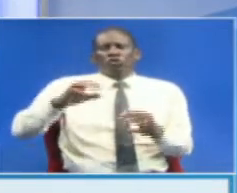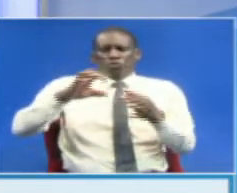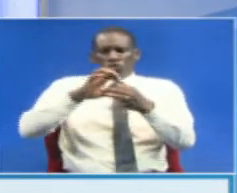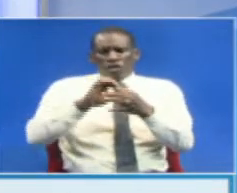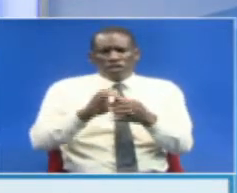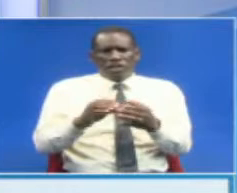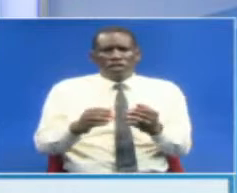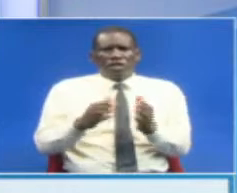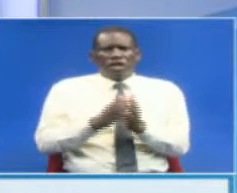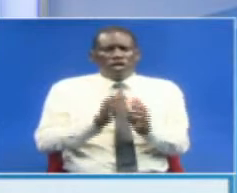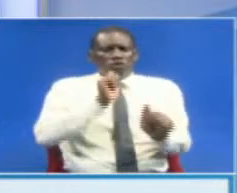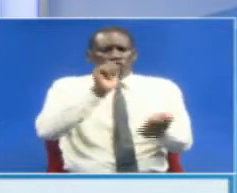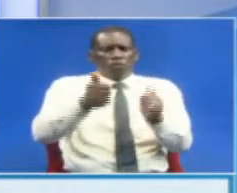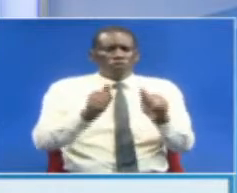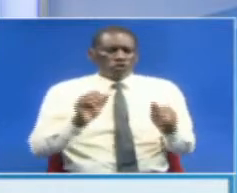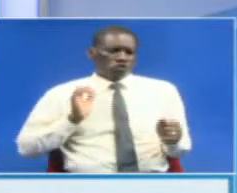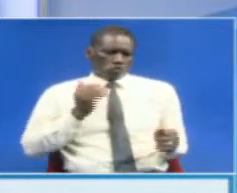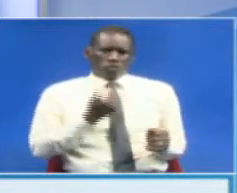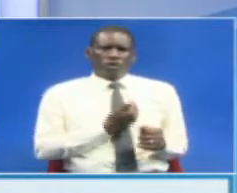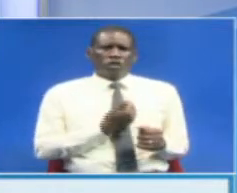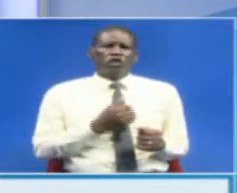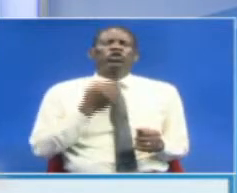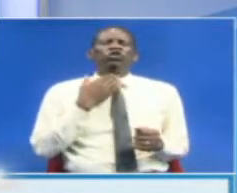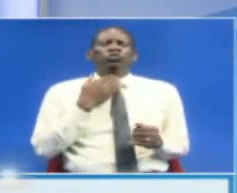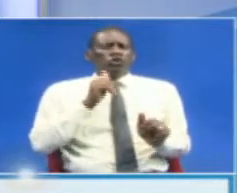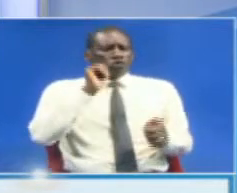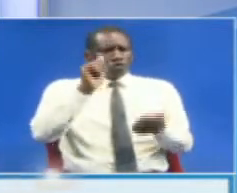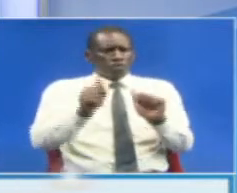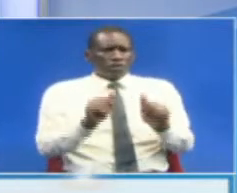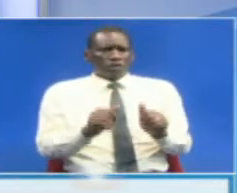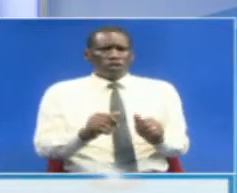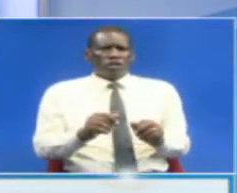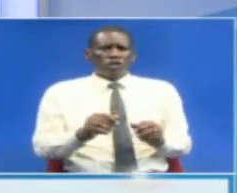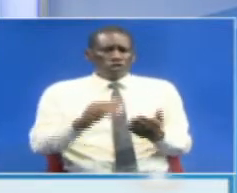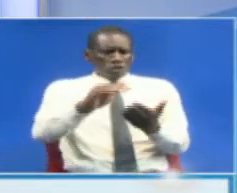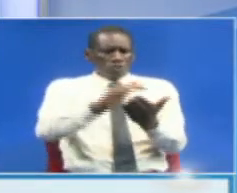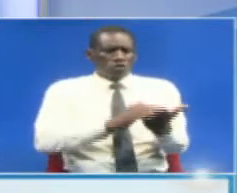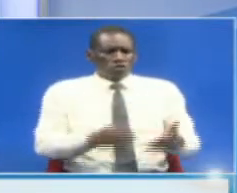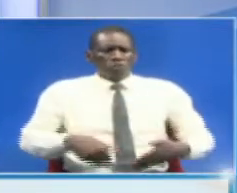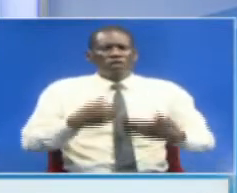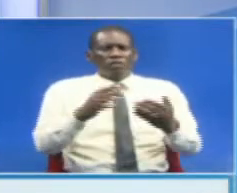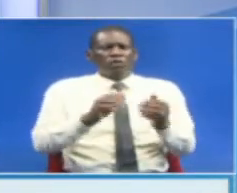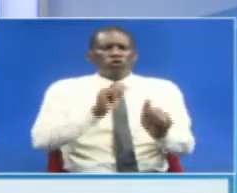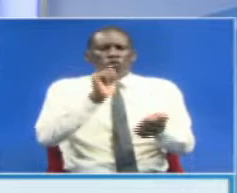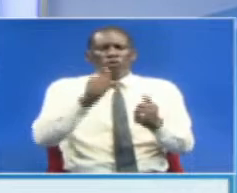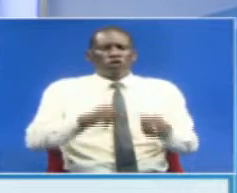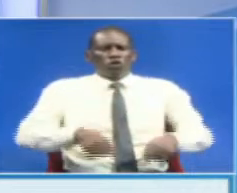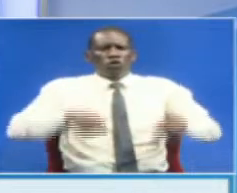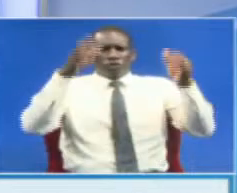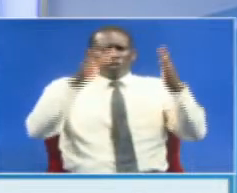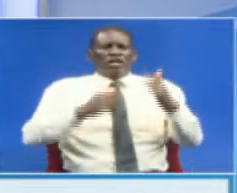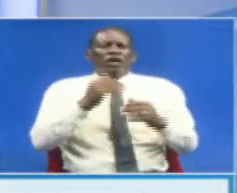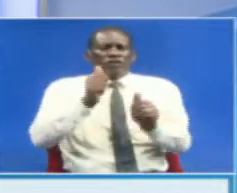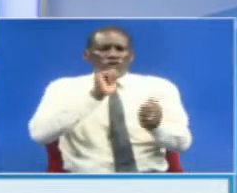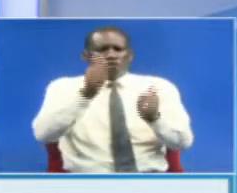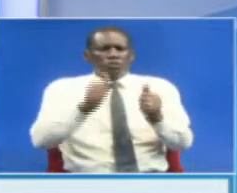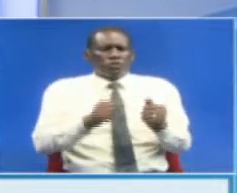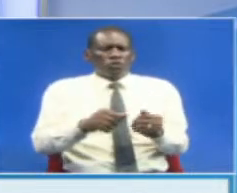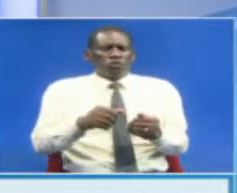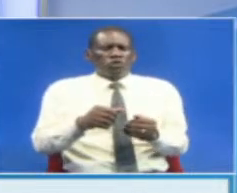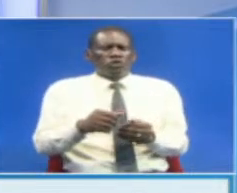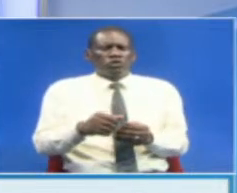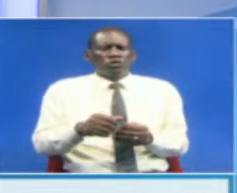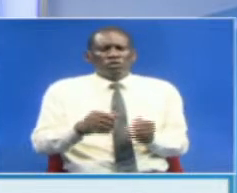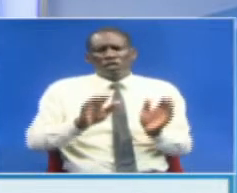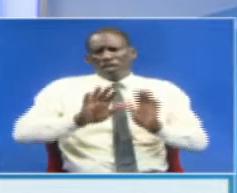and Competitions Committee once the match reports have been submitted by the match officials after the game was abandoned. The game